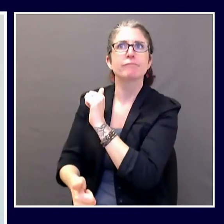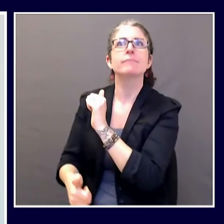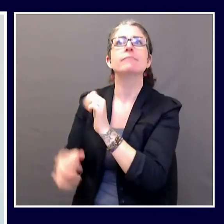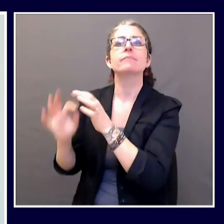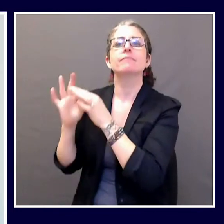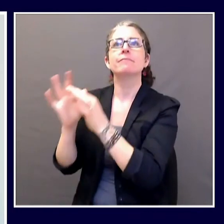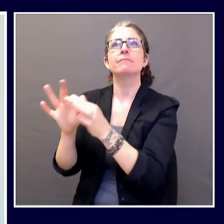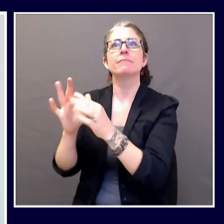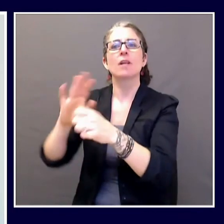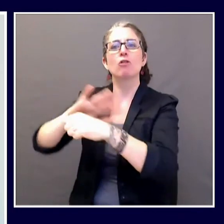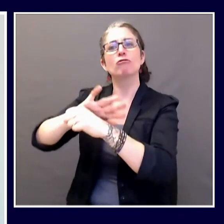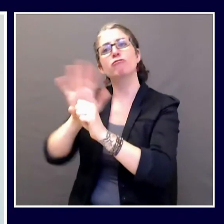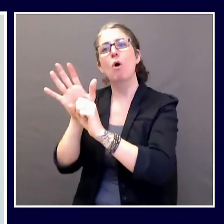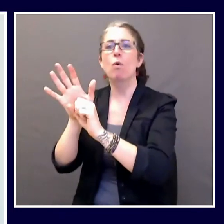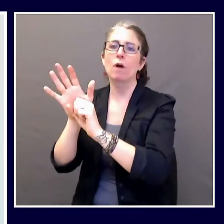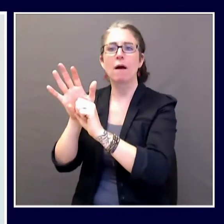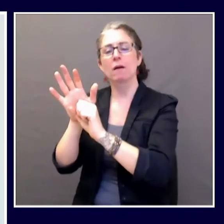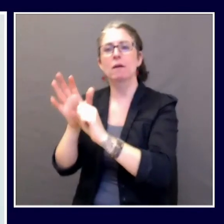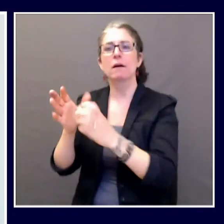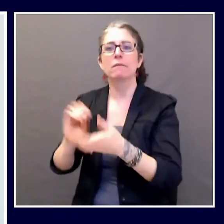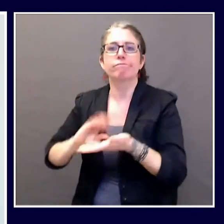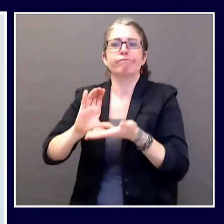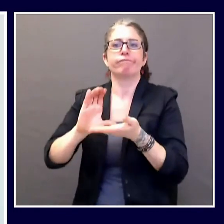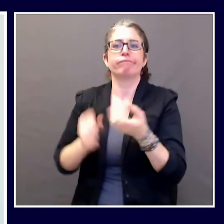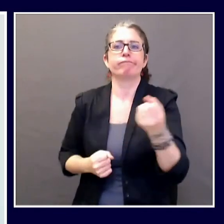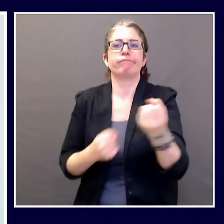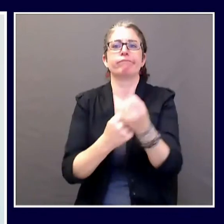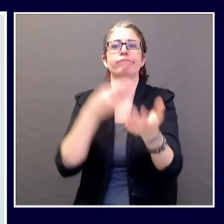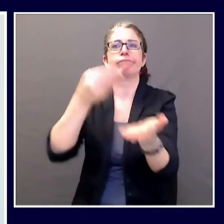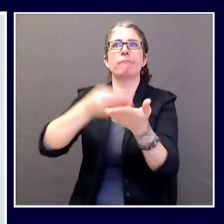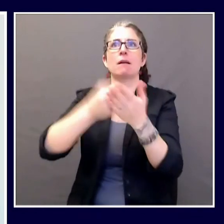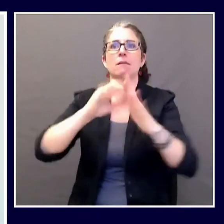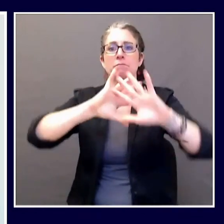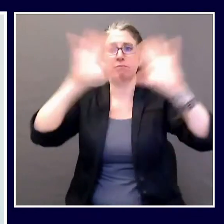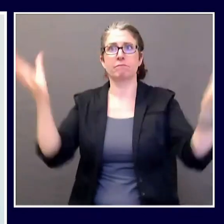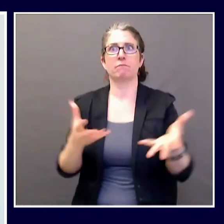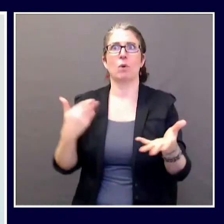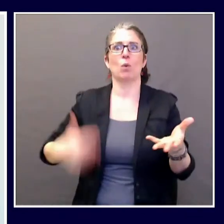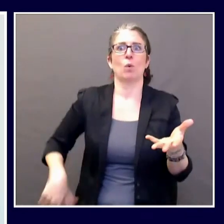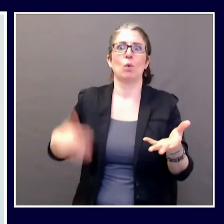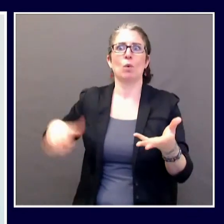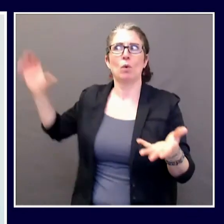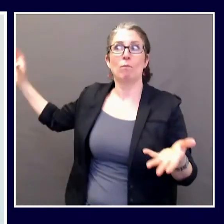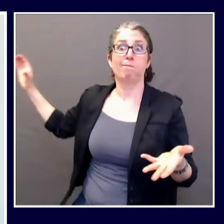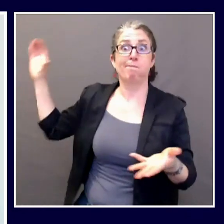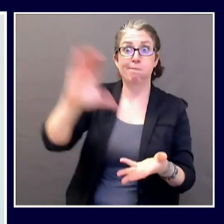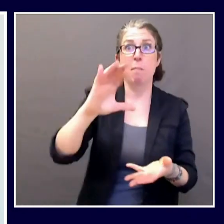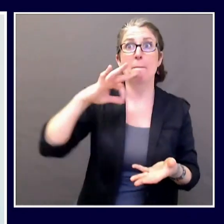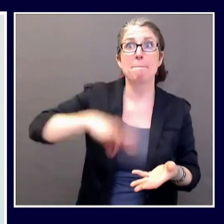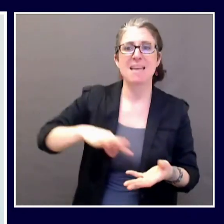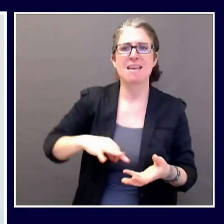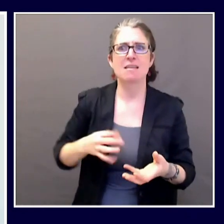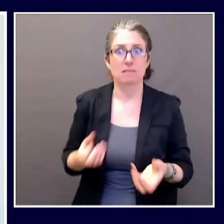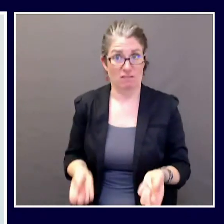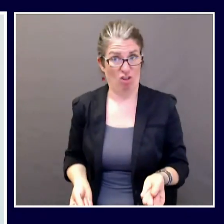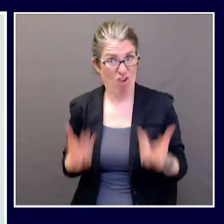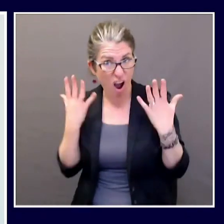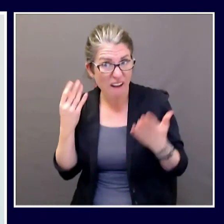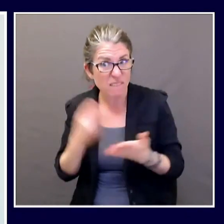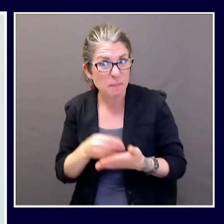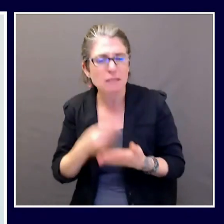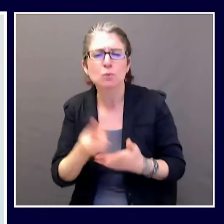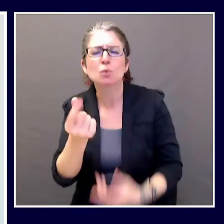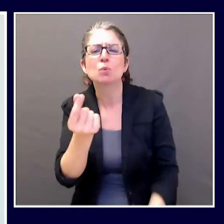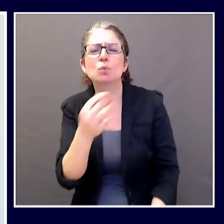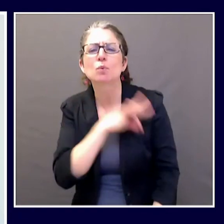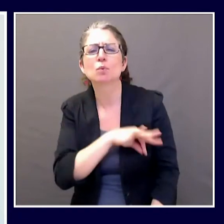that. Sure. So along with Governor Mills here at the department at Maine CDC, we are very excited